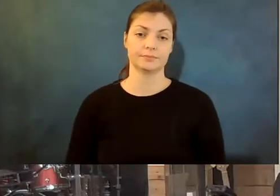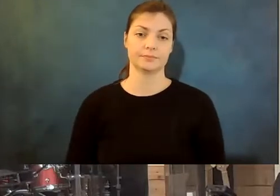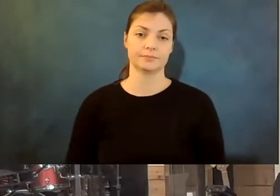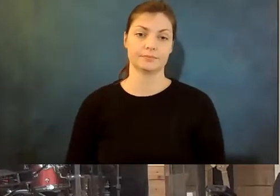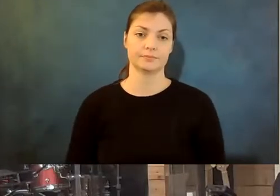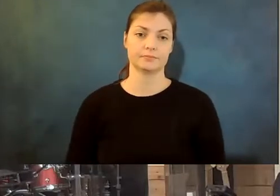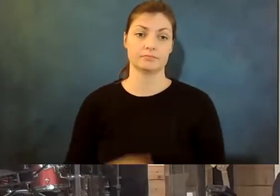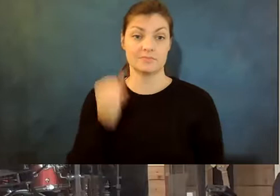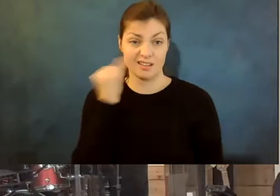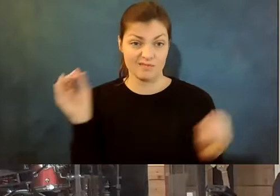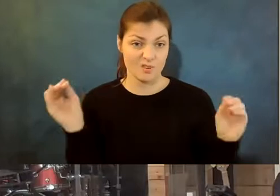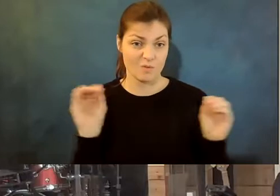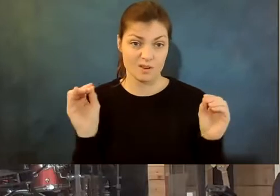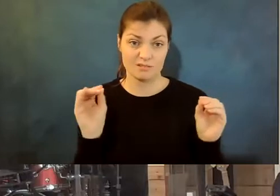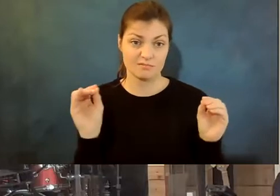So if no one